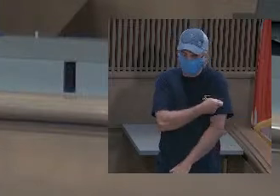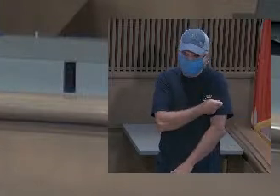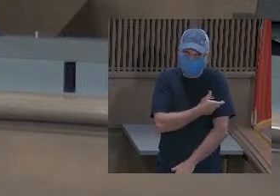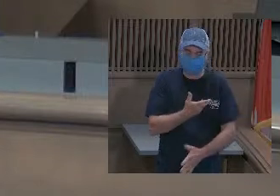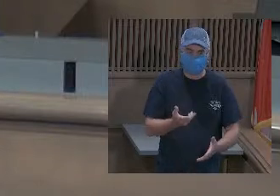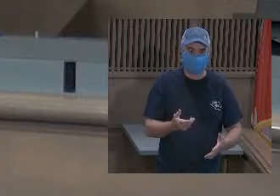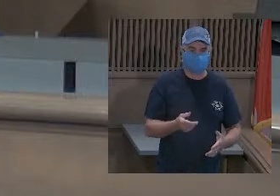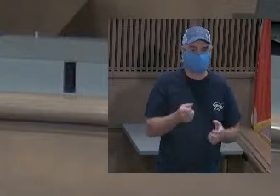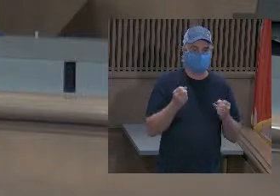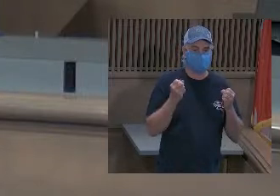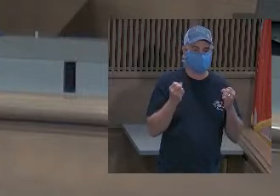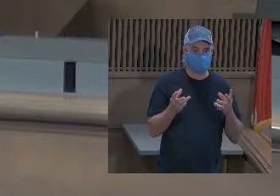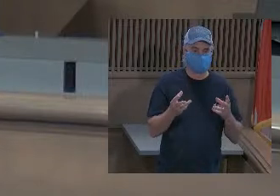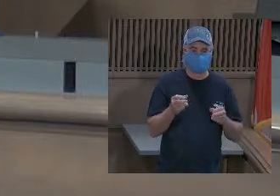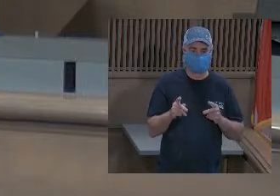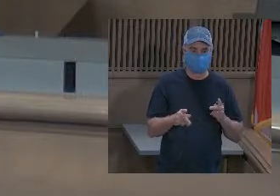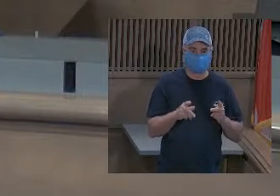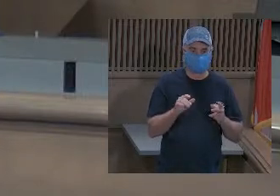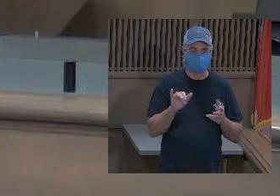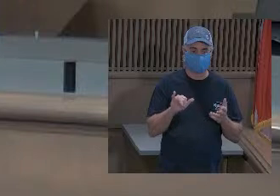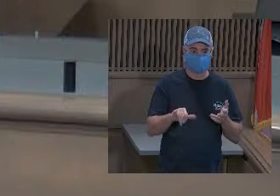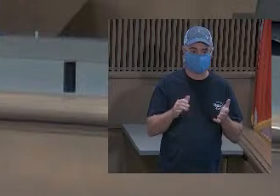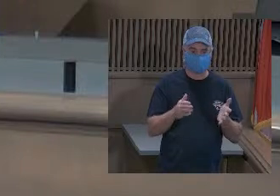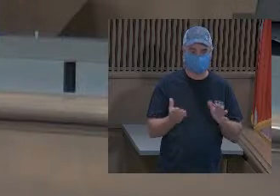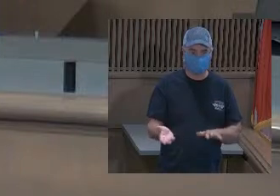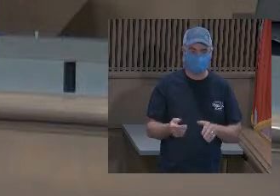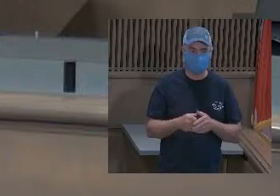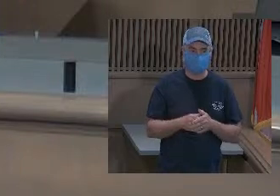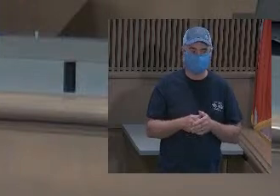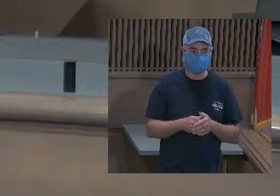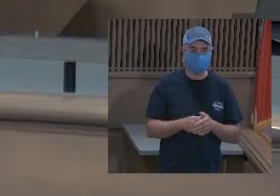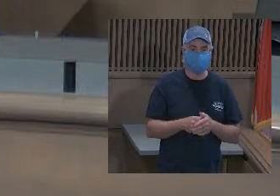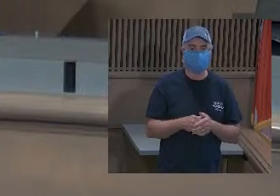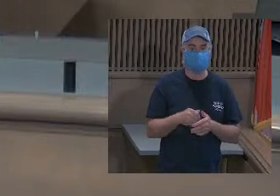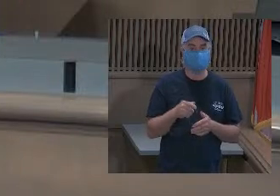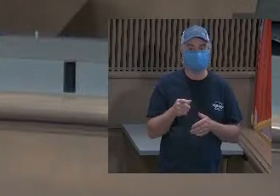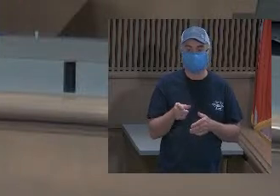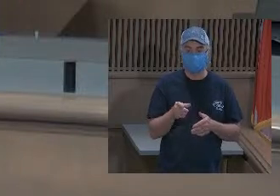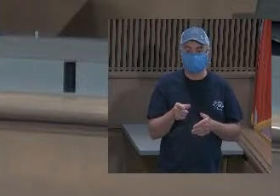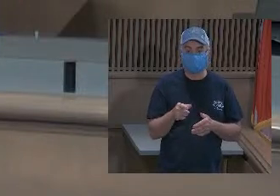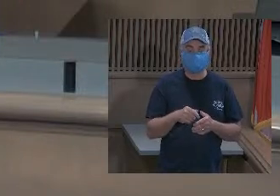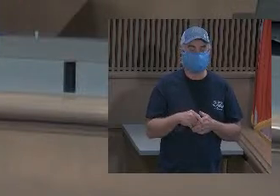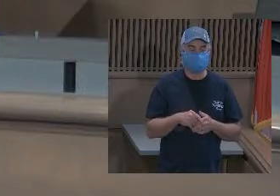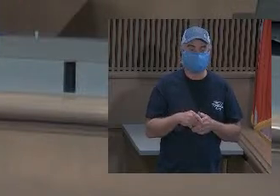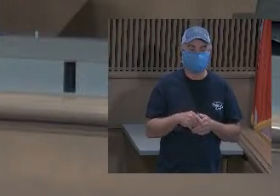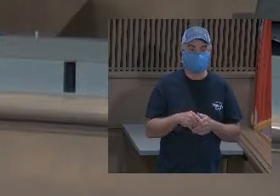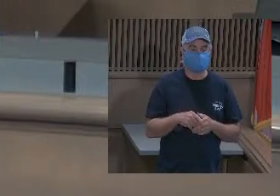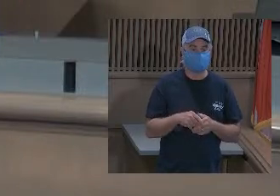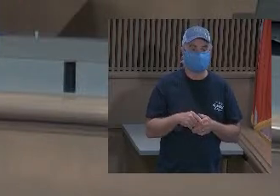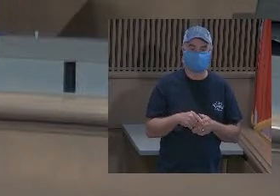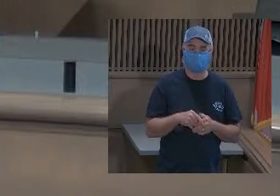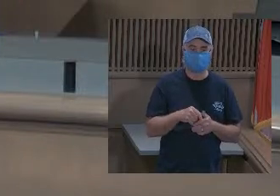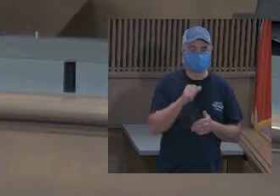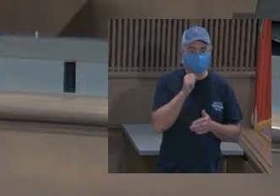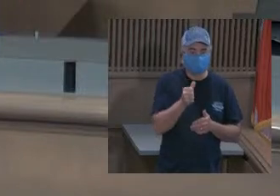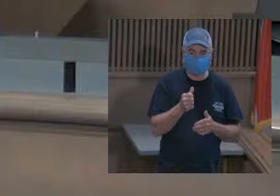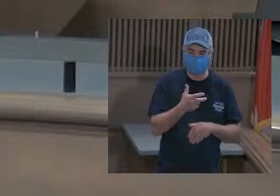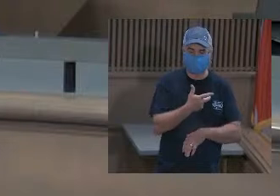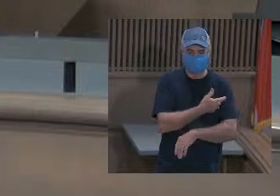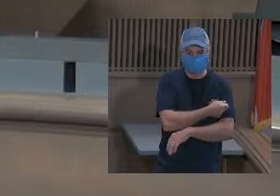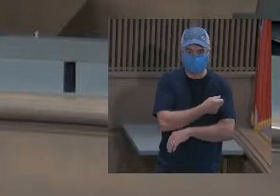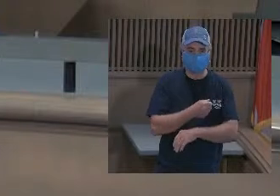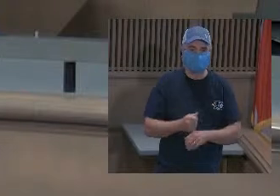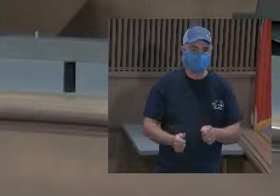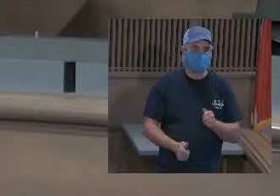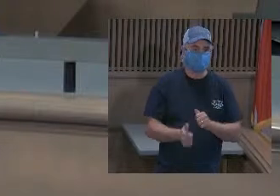of the people that are dying that Coroner Fowler goes and picks up are not vaccinated. The majority of the